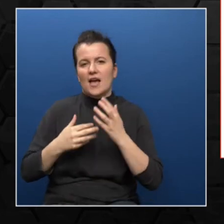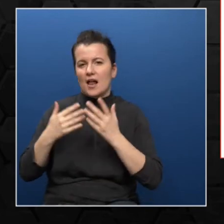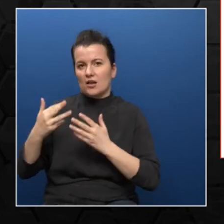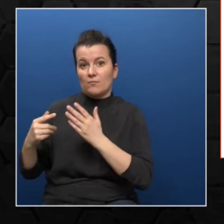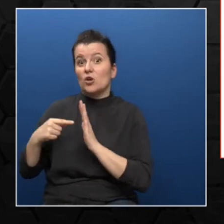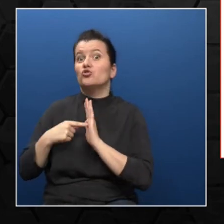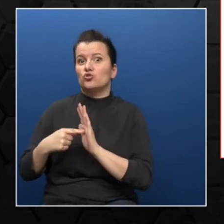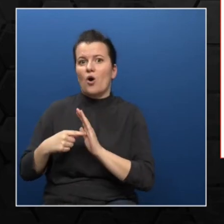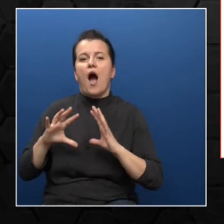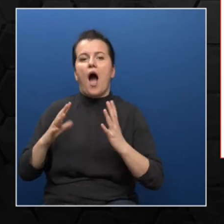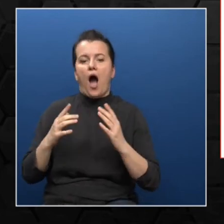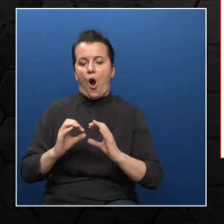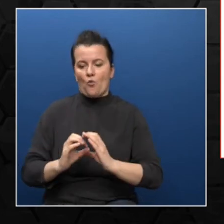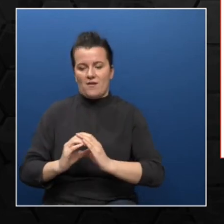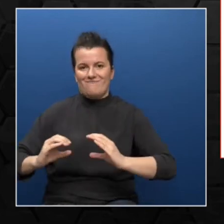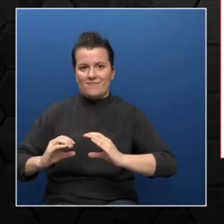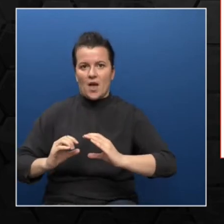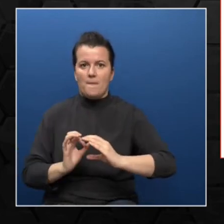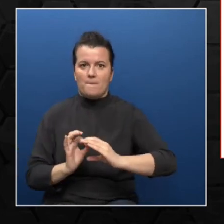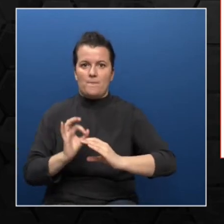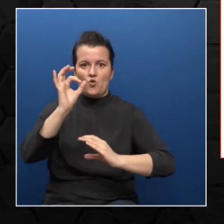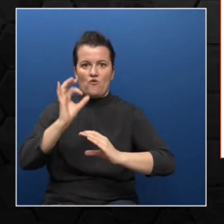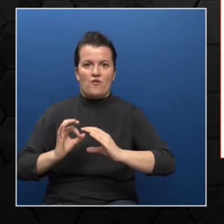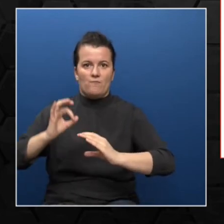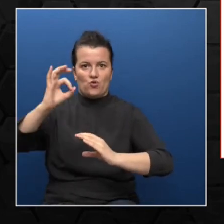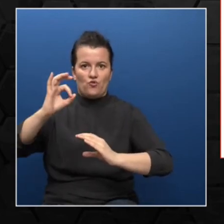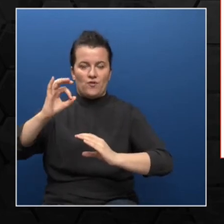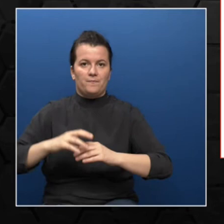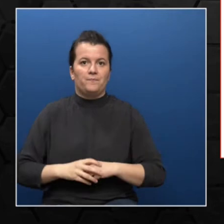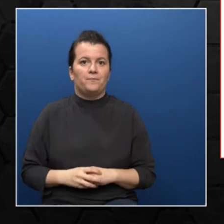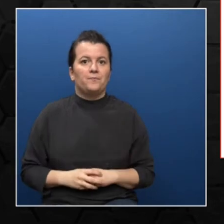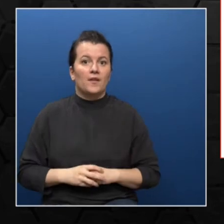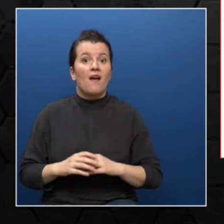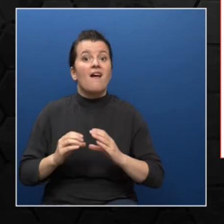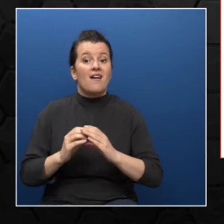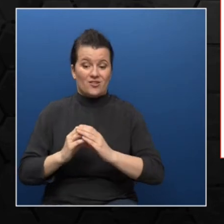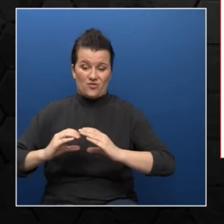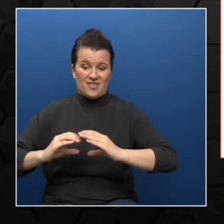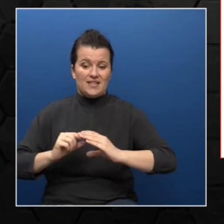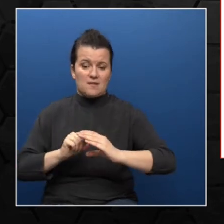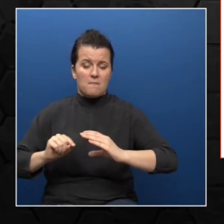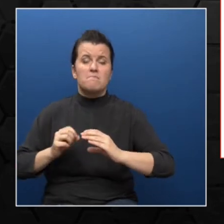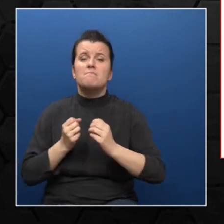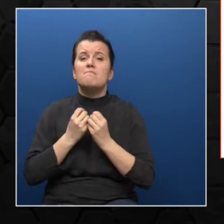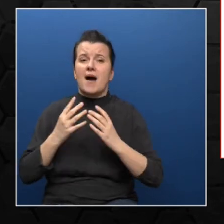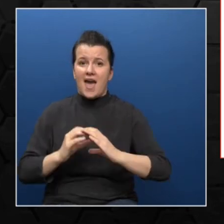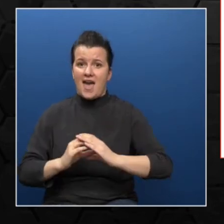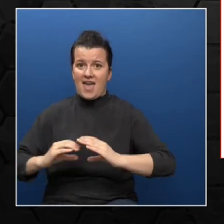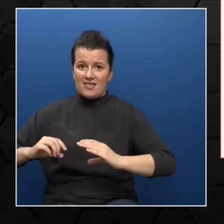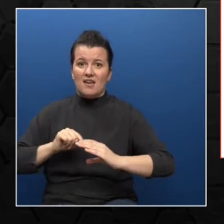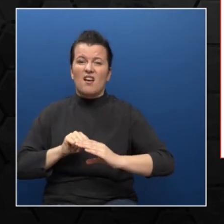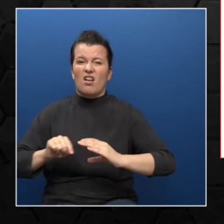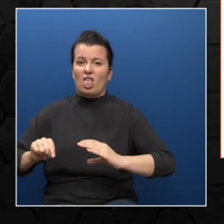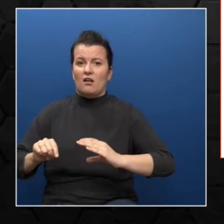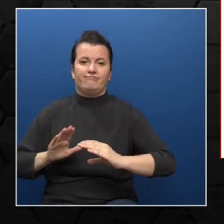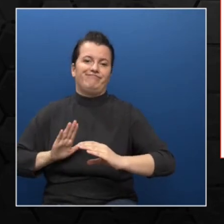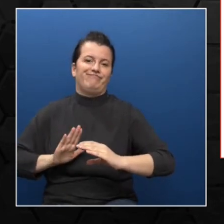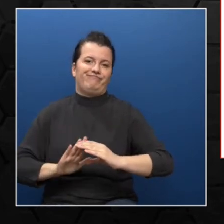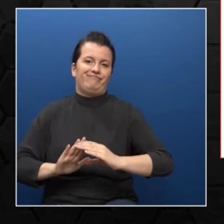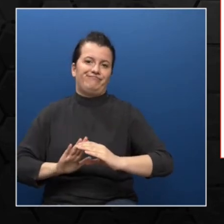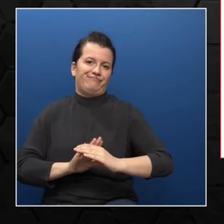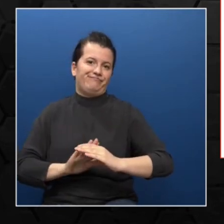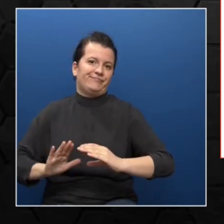where even though a large majority of particles can get stuck in a local minimum, they can still climb out and